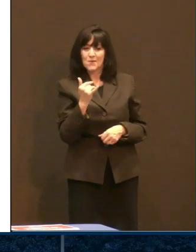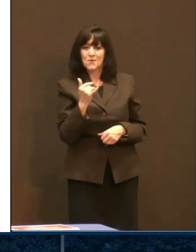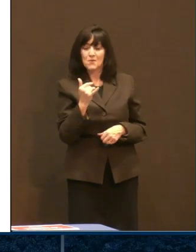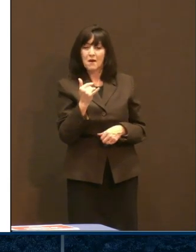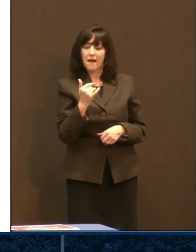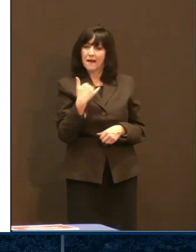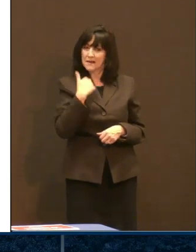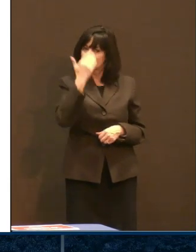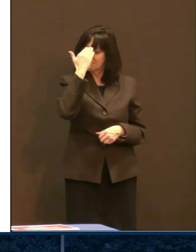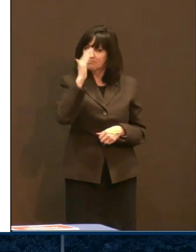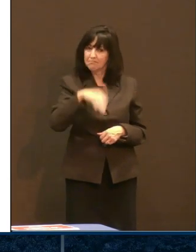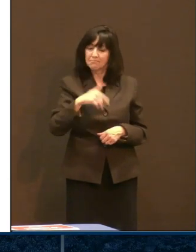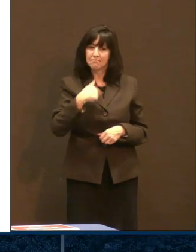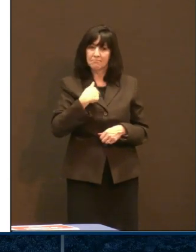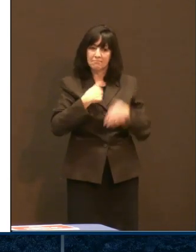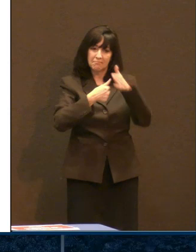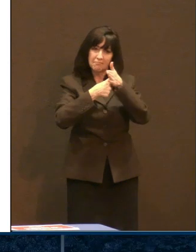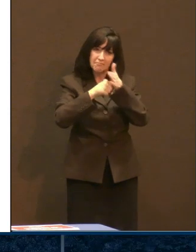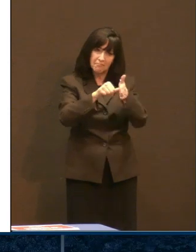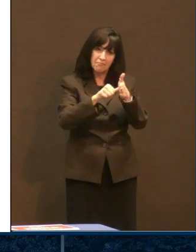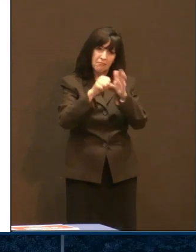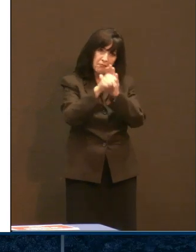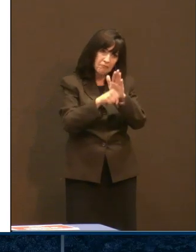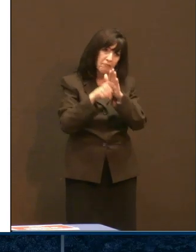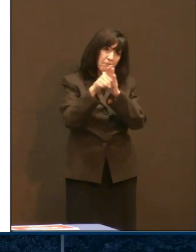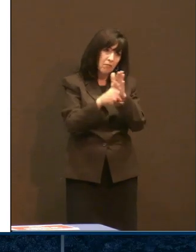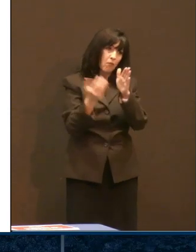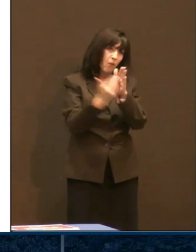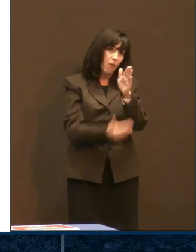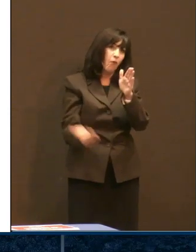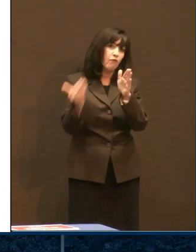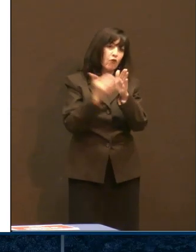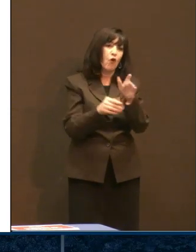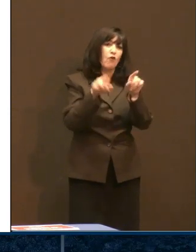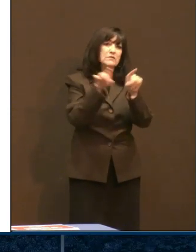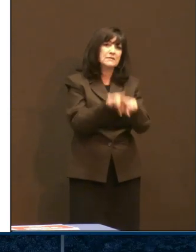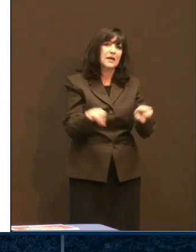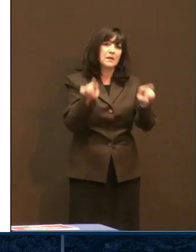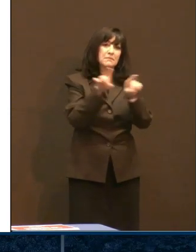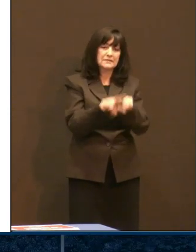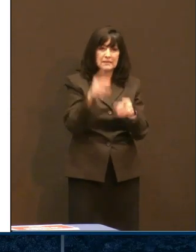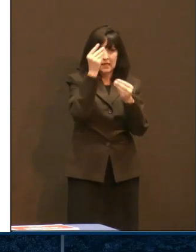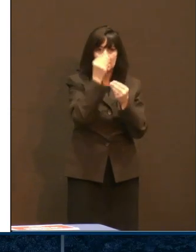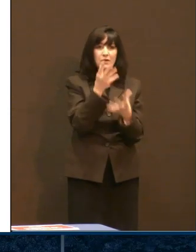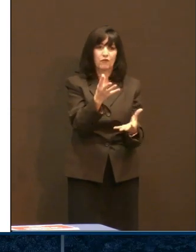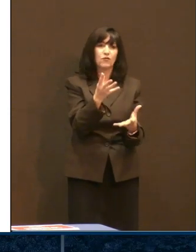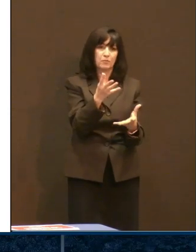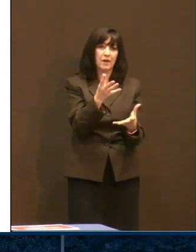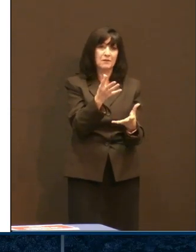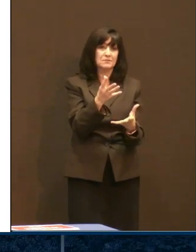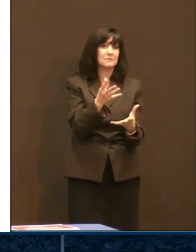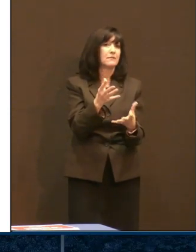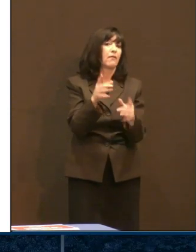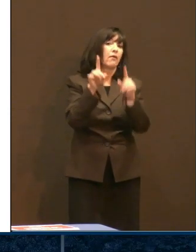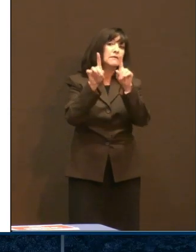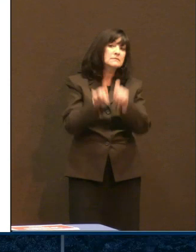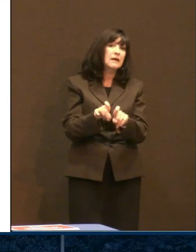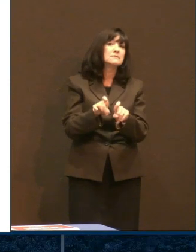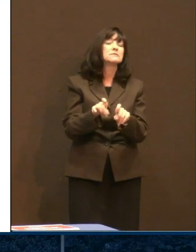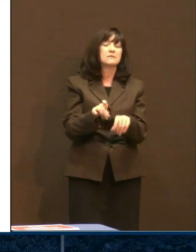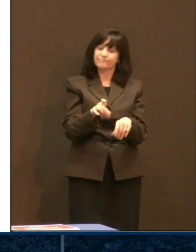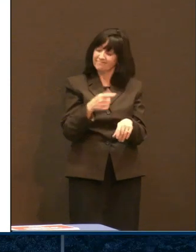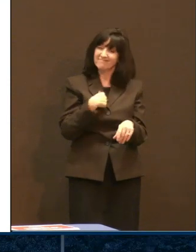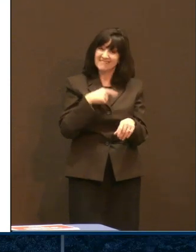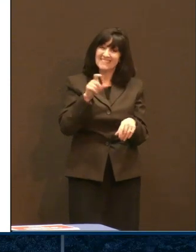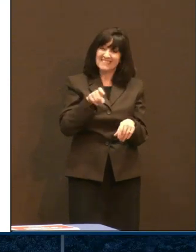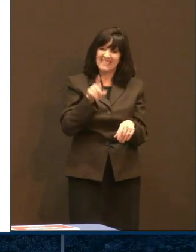horse, beating a dead horse, but that the federal government can help us with, it's testing, and testing equipment and materials and